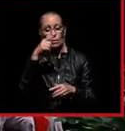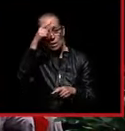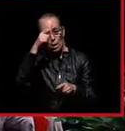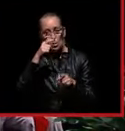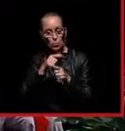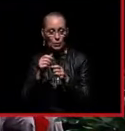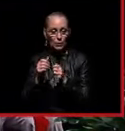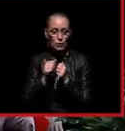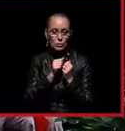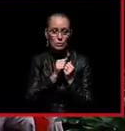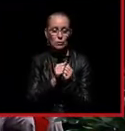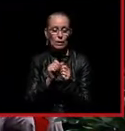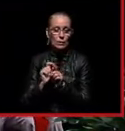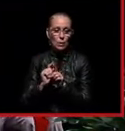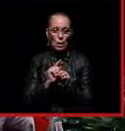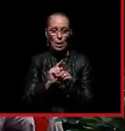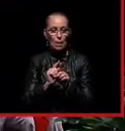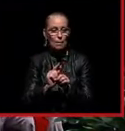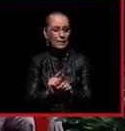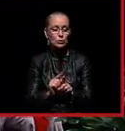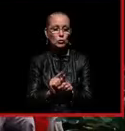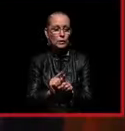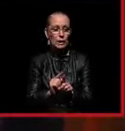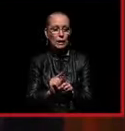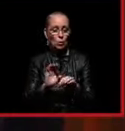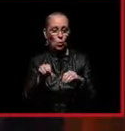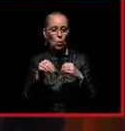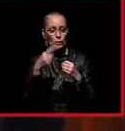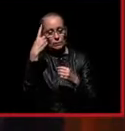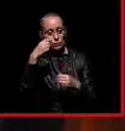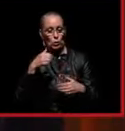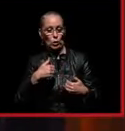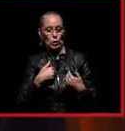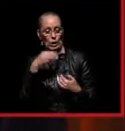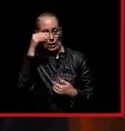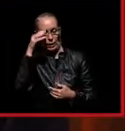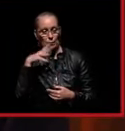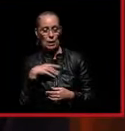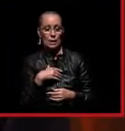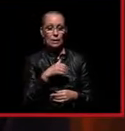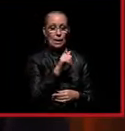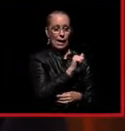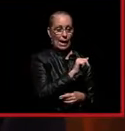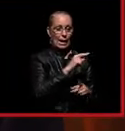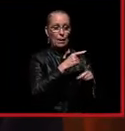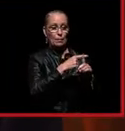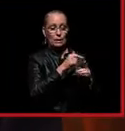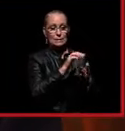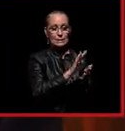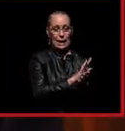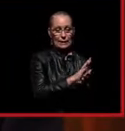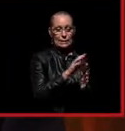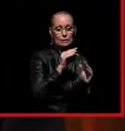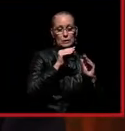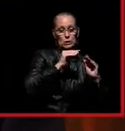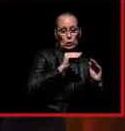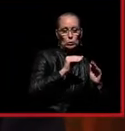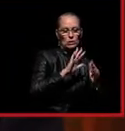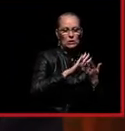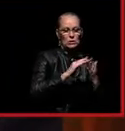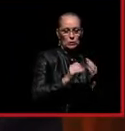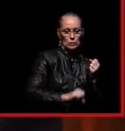a mentoring organization for young men, for which A Plus Academics Coaching is the community